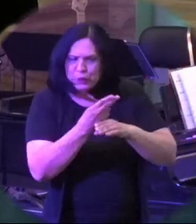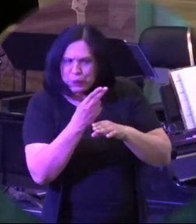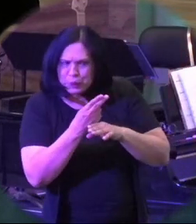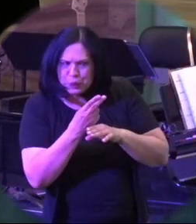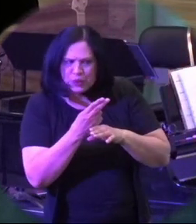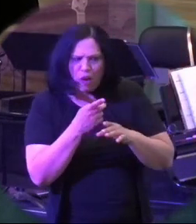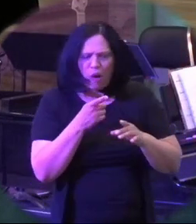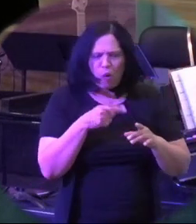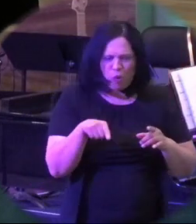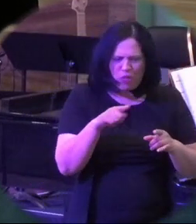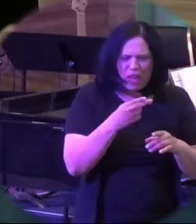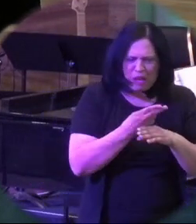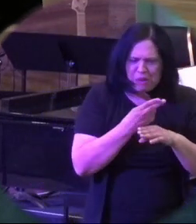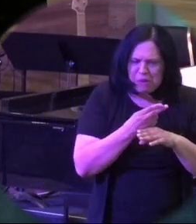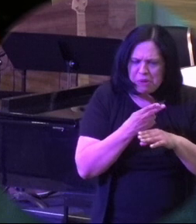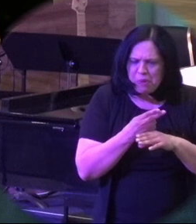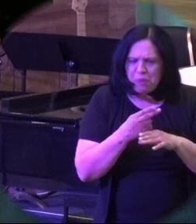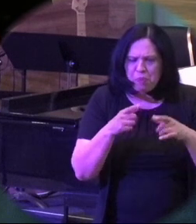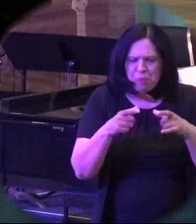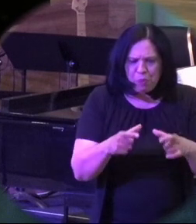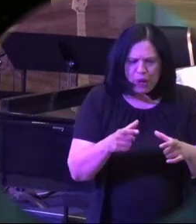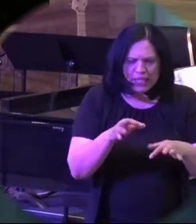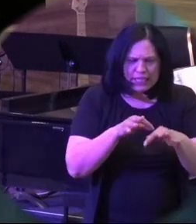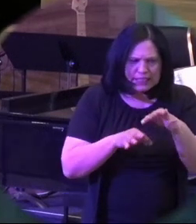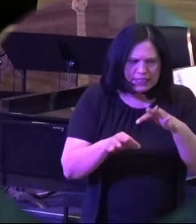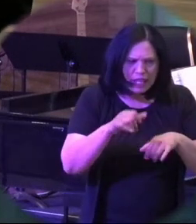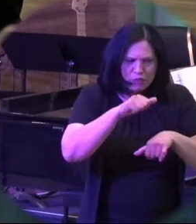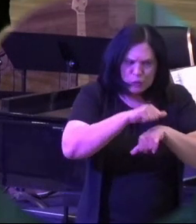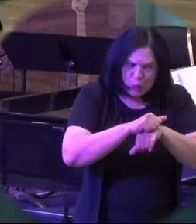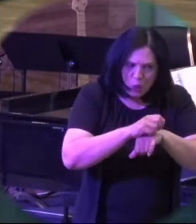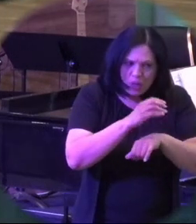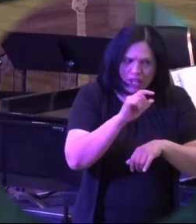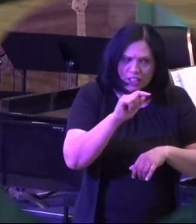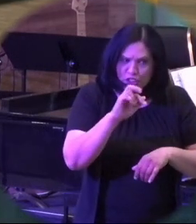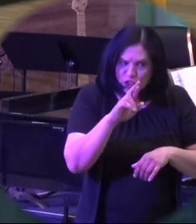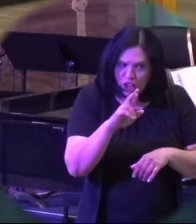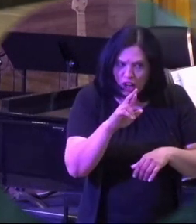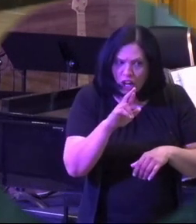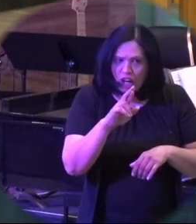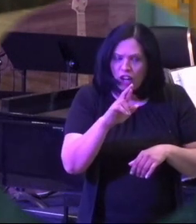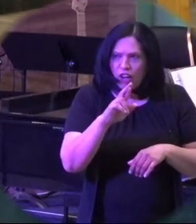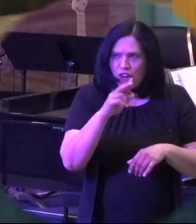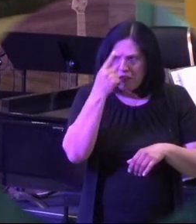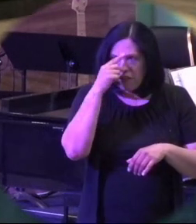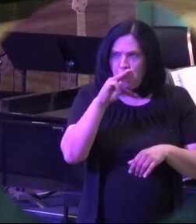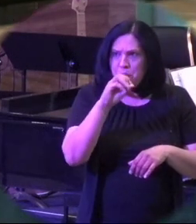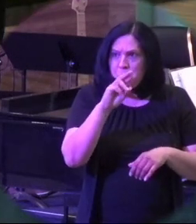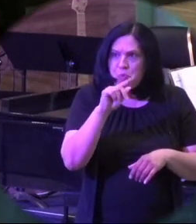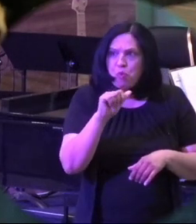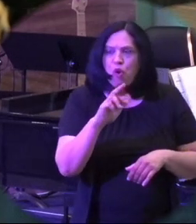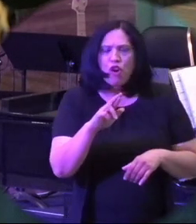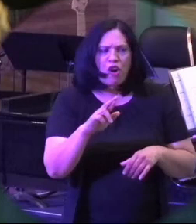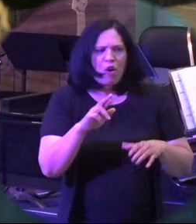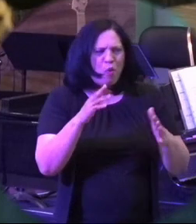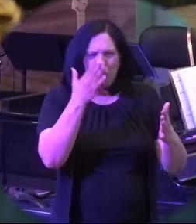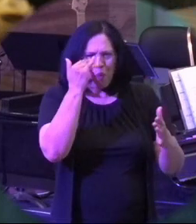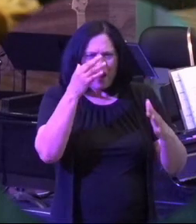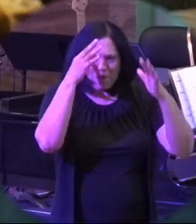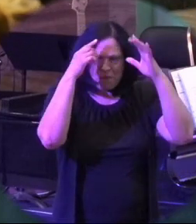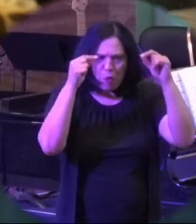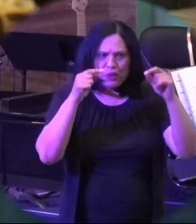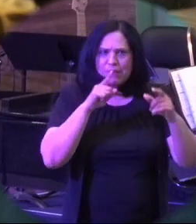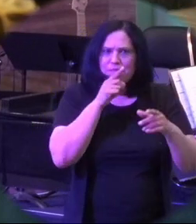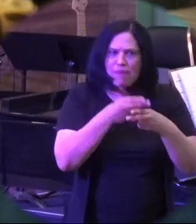tar for mortar, as if to say, can you imagine that? The reason Moses added this is because over in Israel, where his